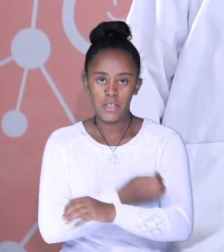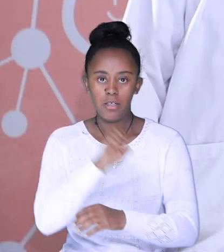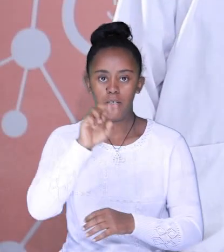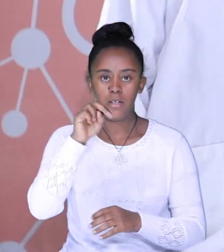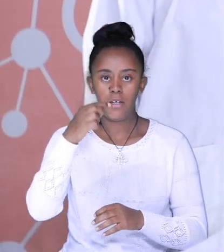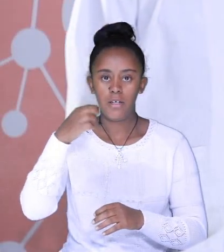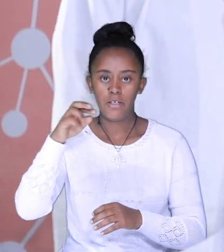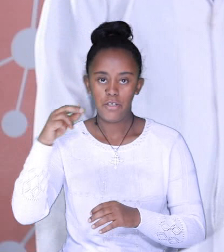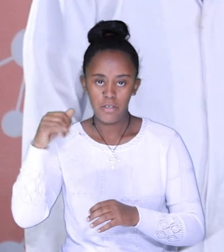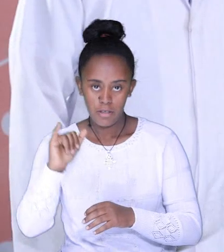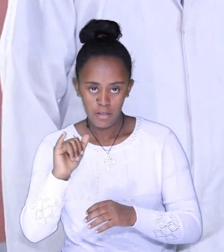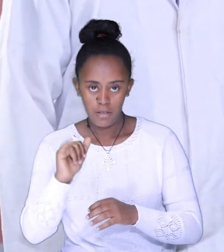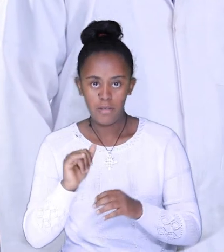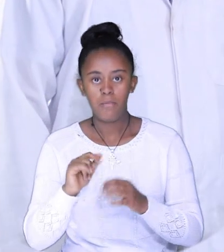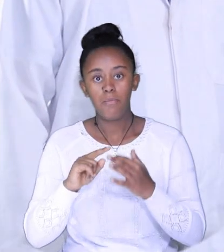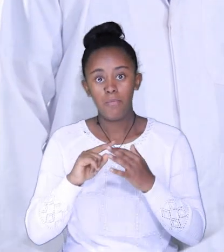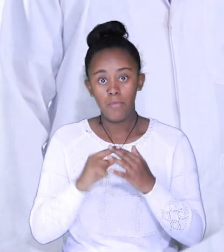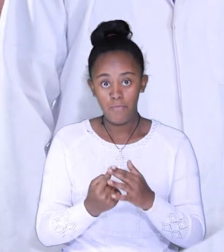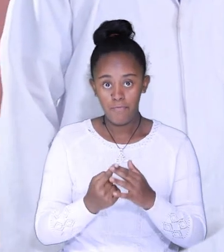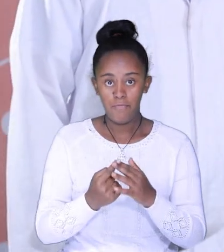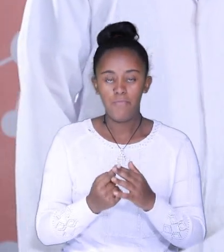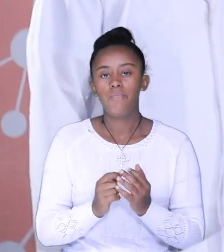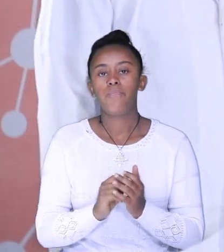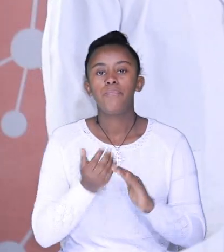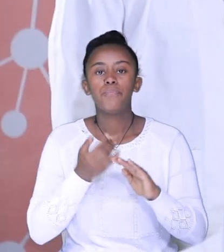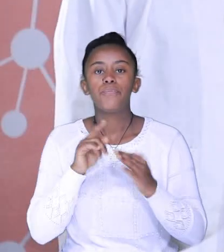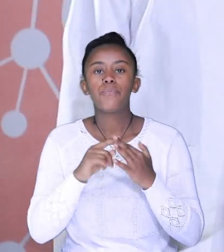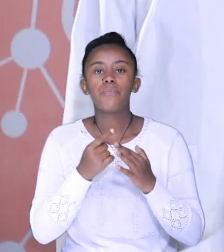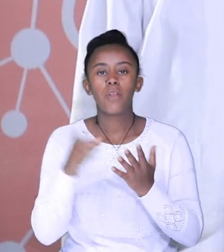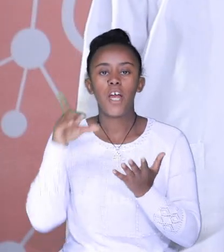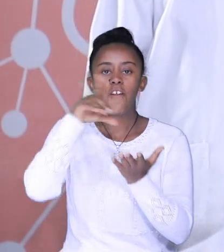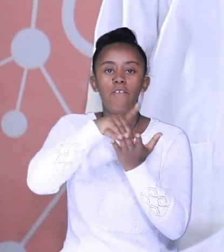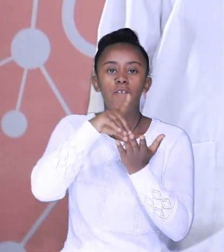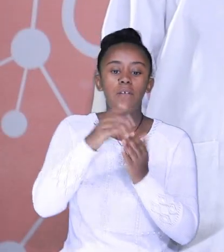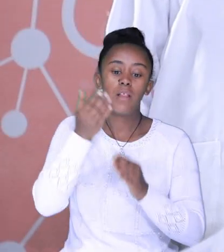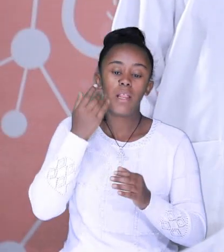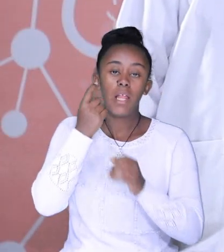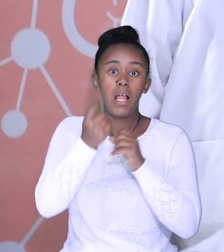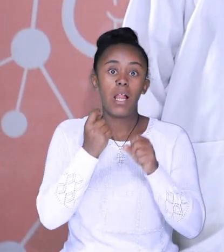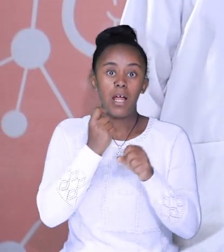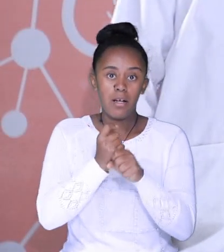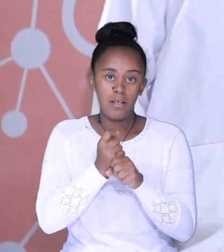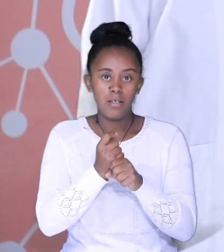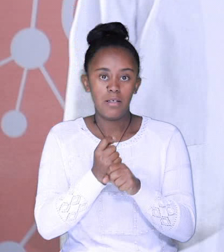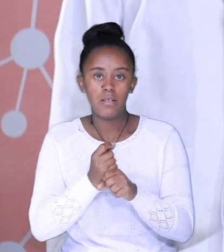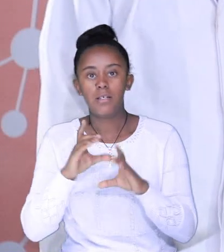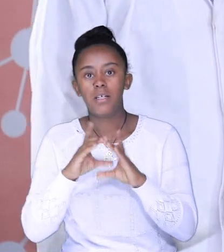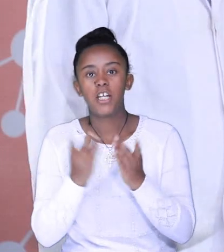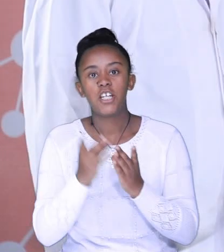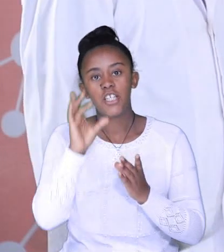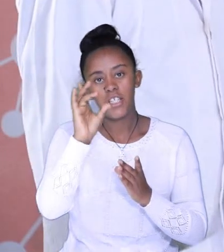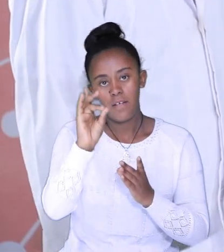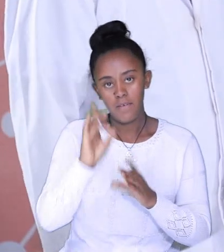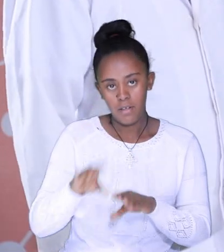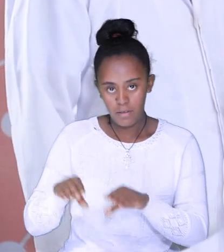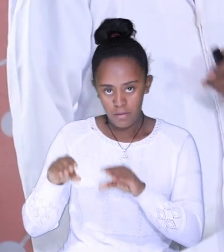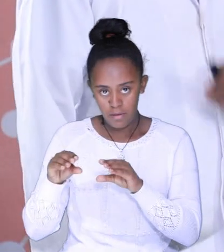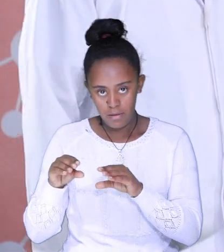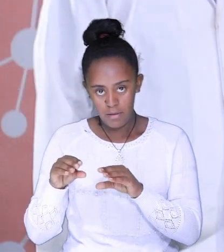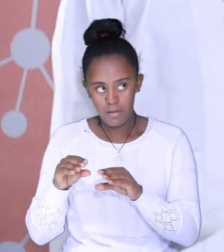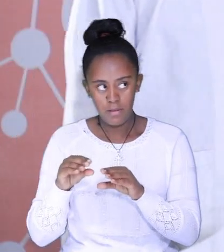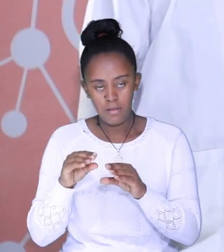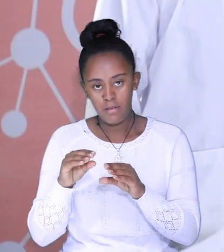I started this topic, I revised last year you learned it in grade 7 physics. In grade